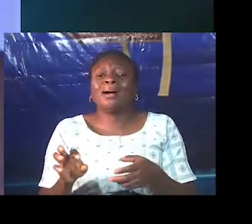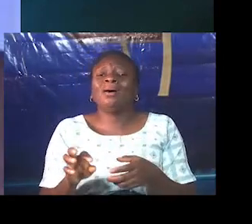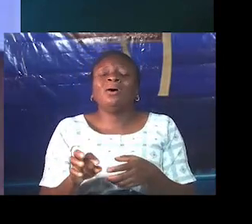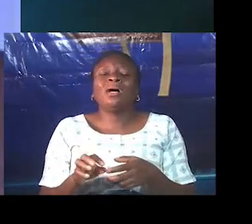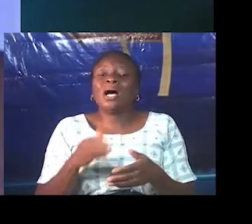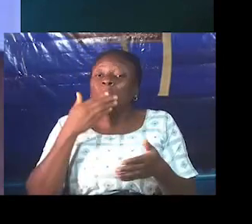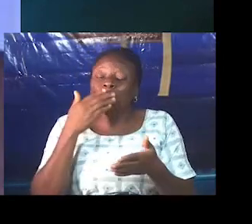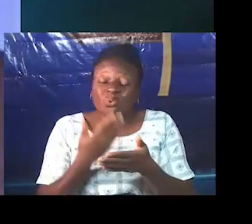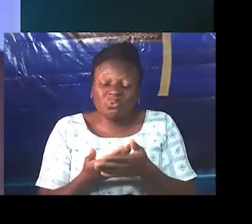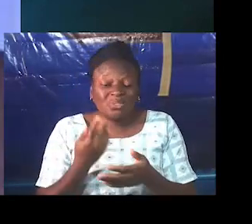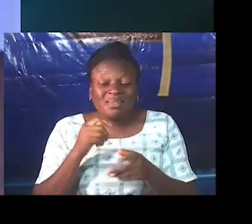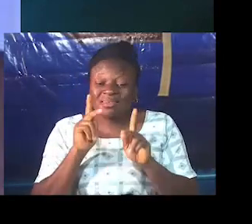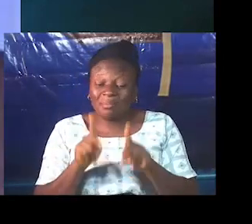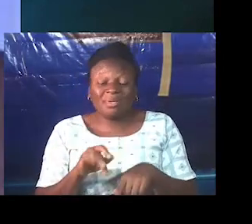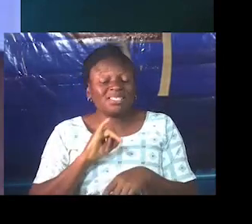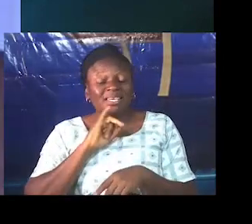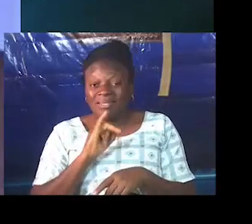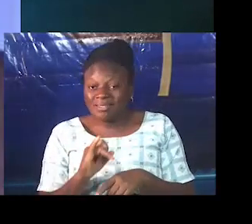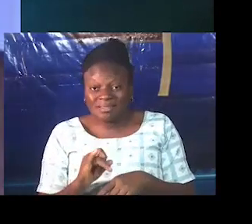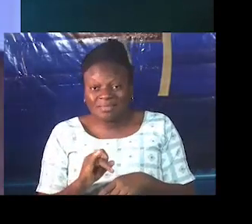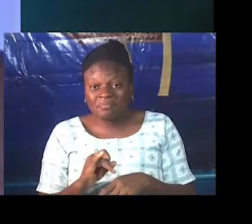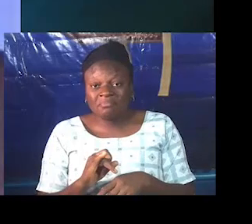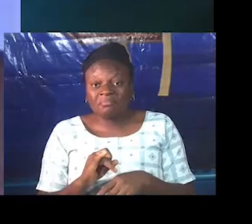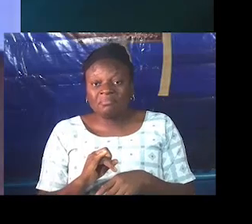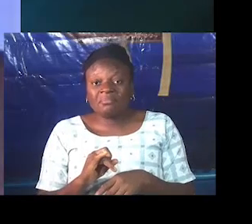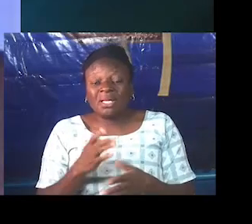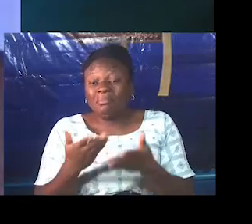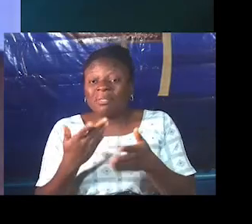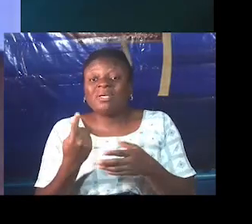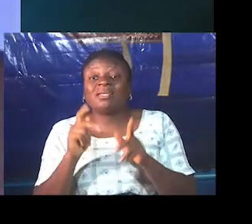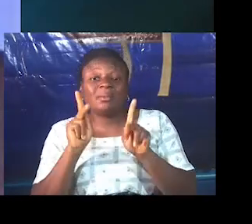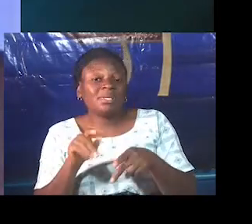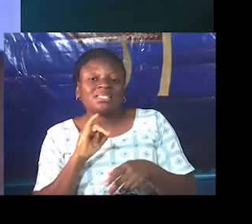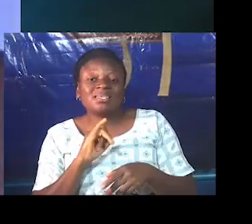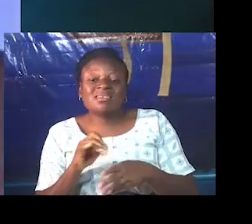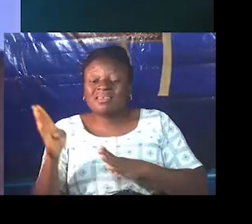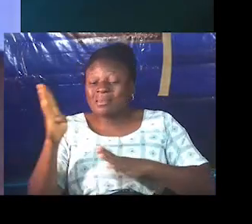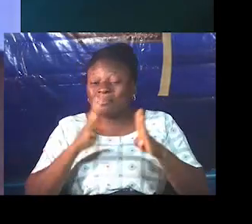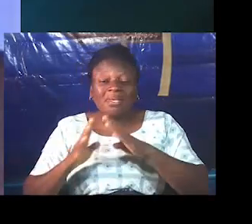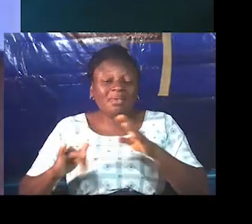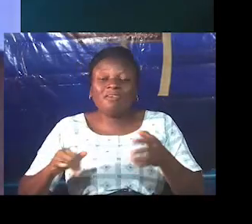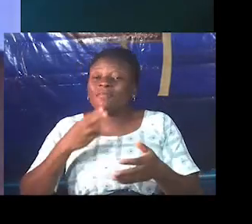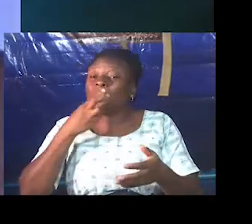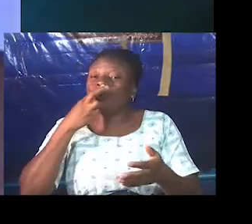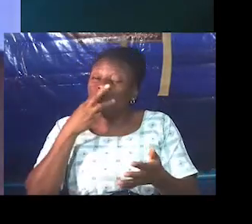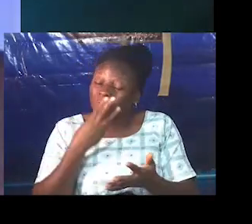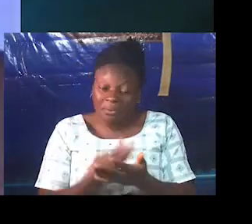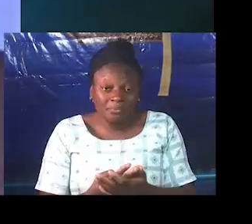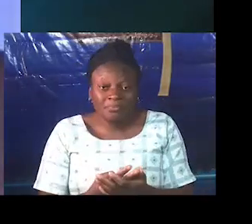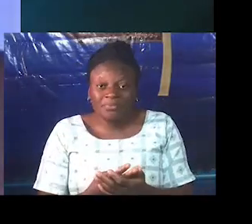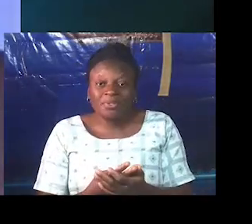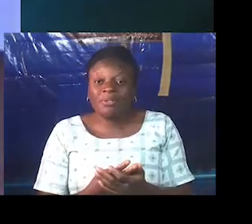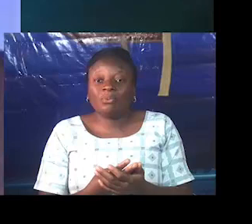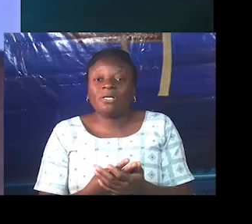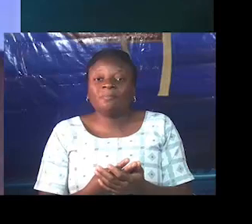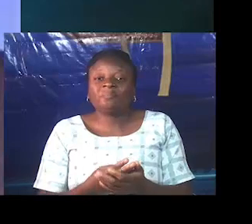he is an Egyptian. He is an Egyptian. He is not yet born again. He is not a